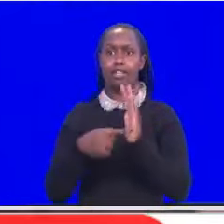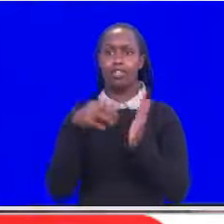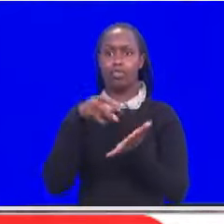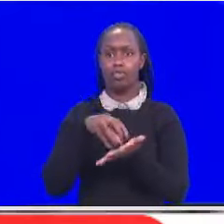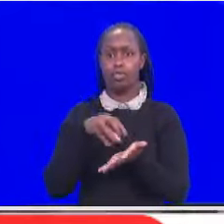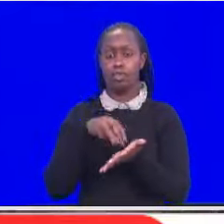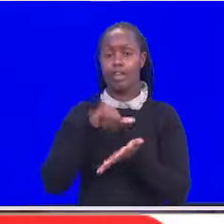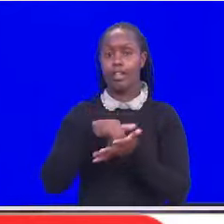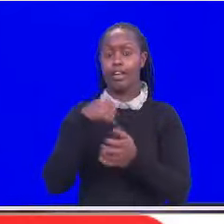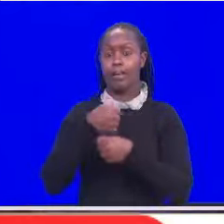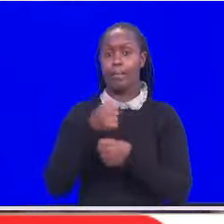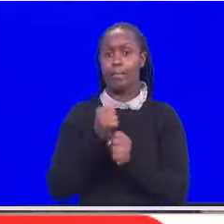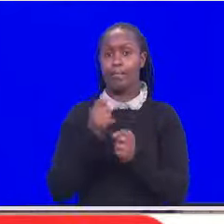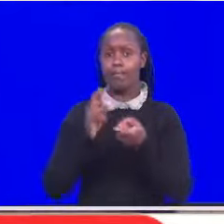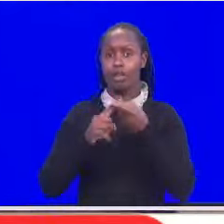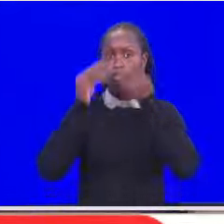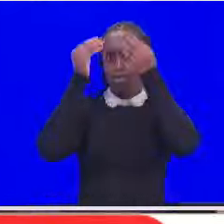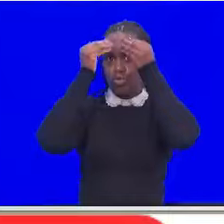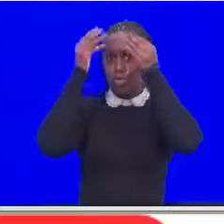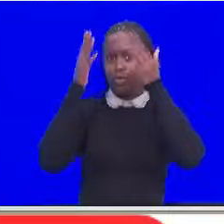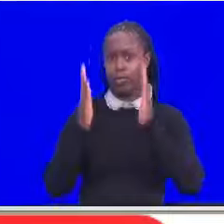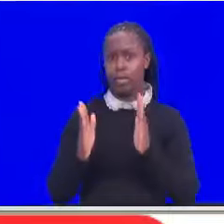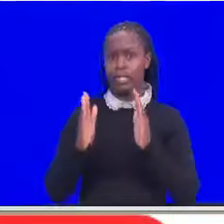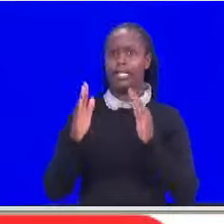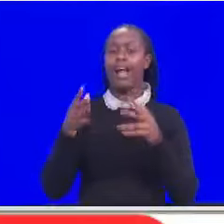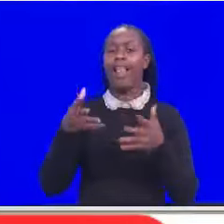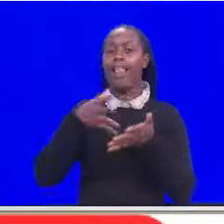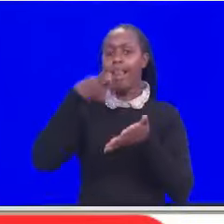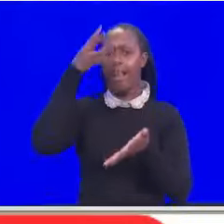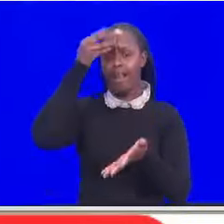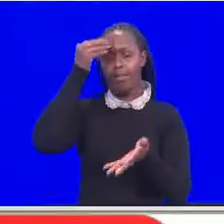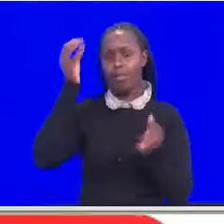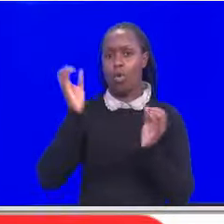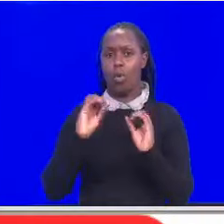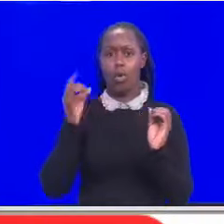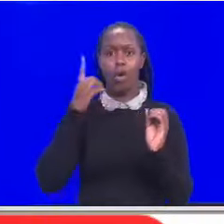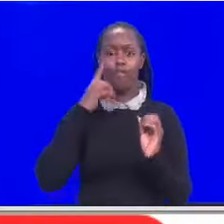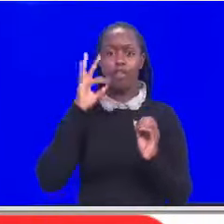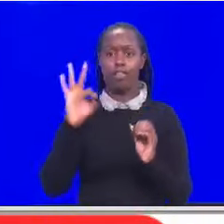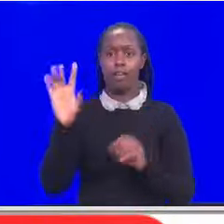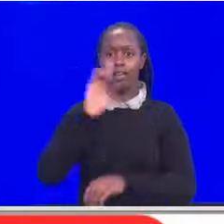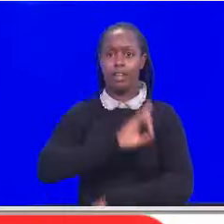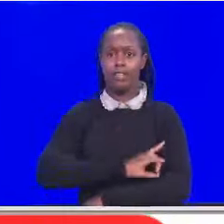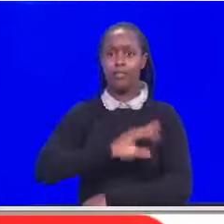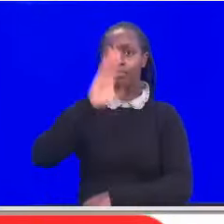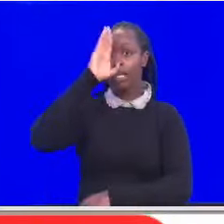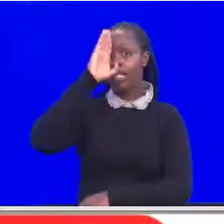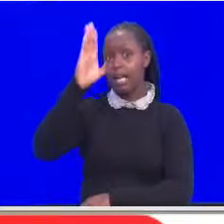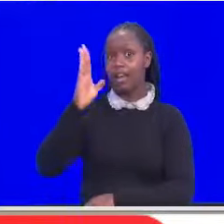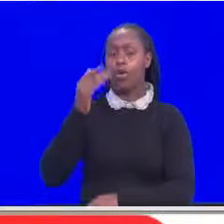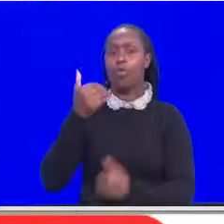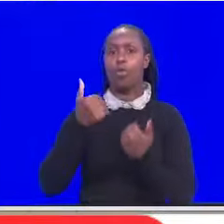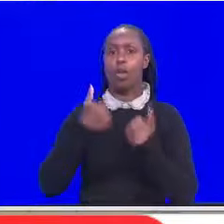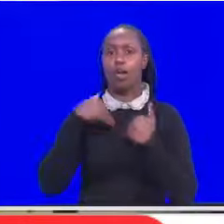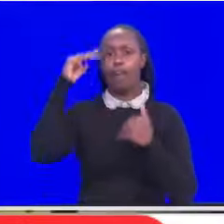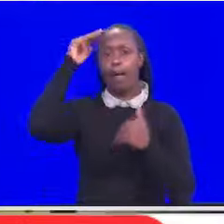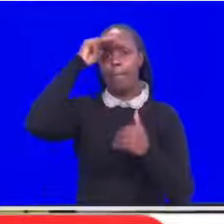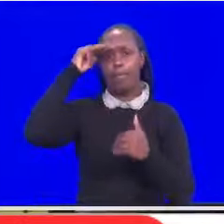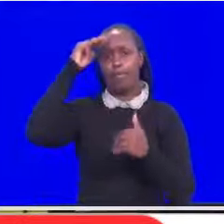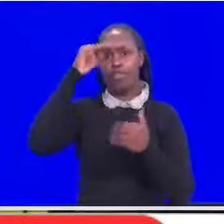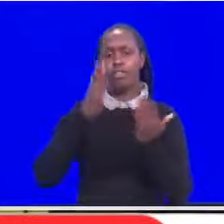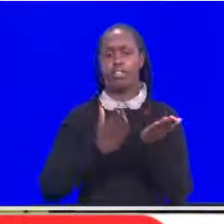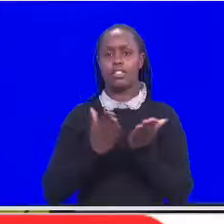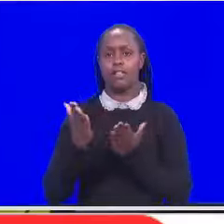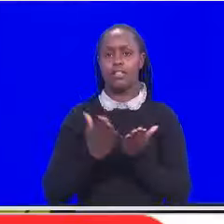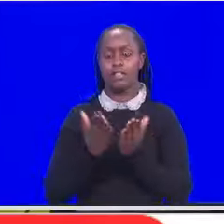the university suspend learning for 3 days. A memorial service will be held on Sunday this week at the university grounds.